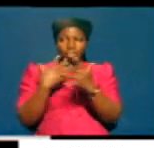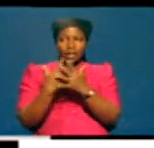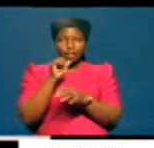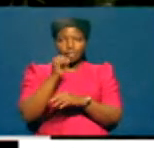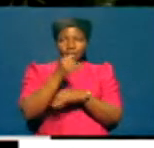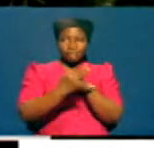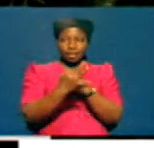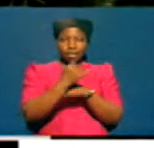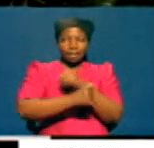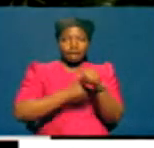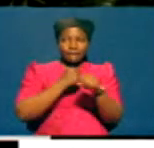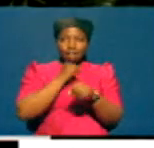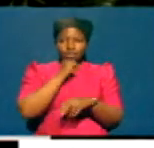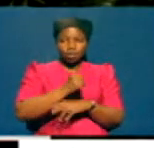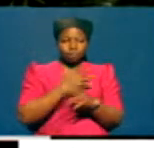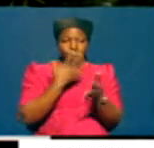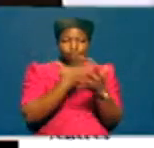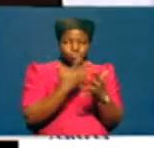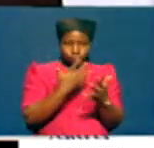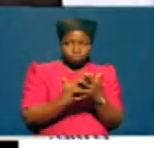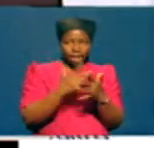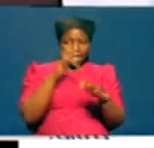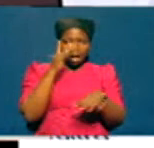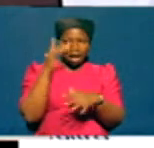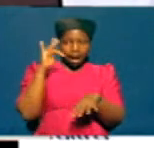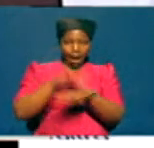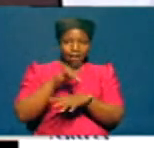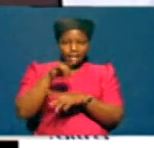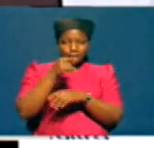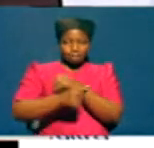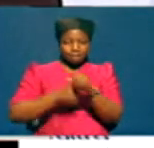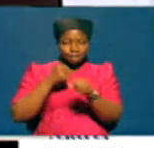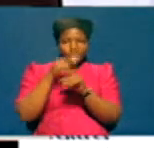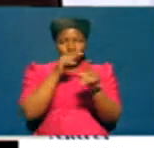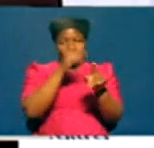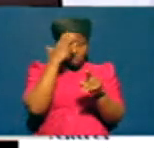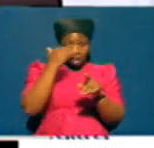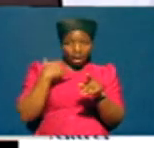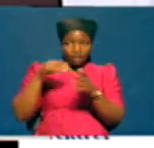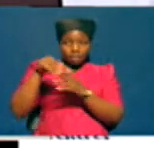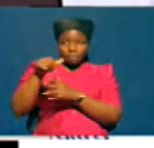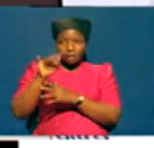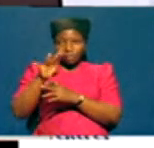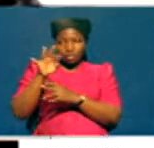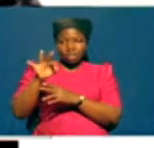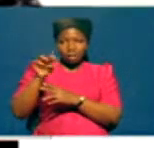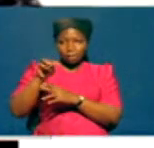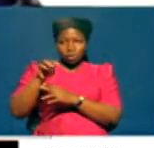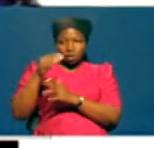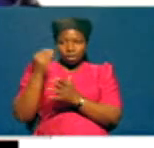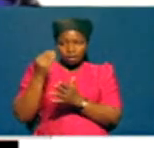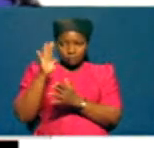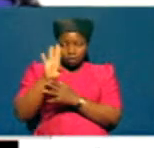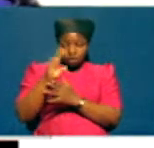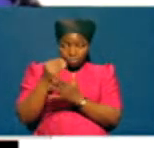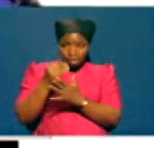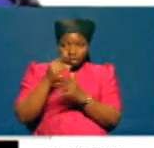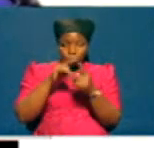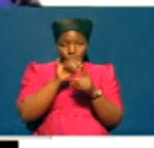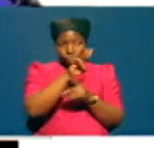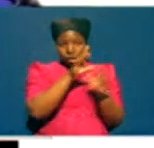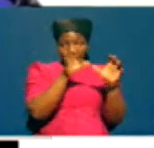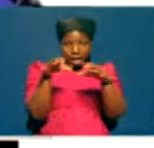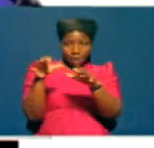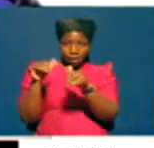2.5 years by a high court earlier this year. He was accused of paying 43 billion won to two non-profit foundations operated by his